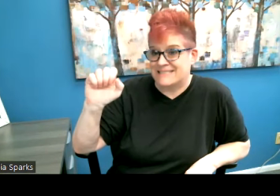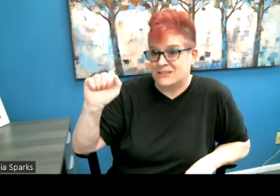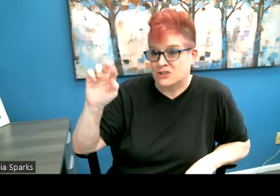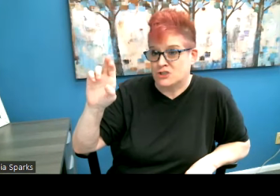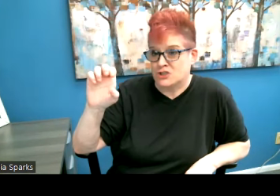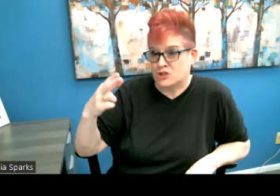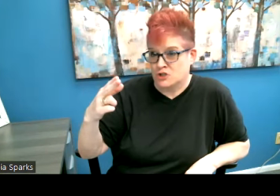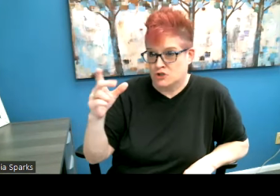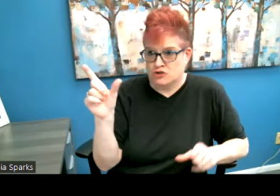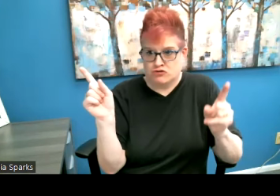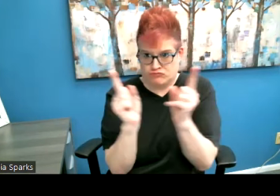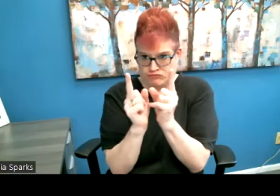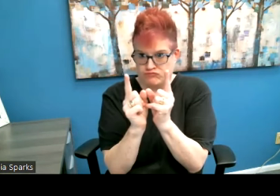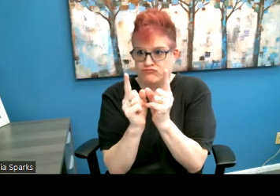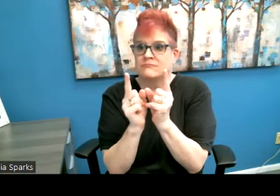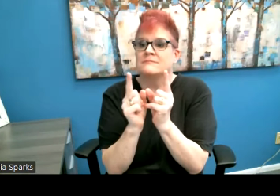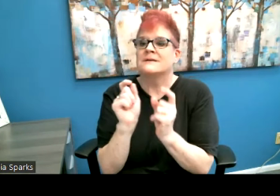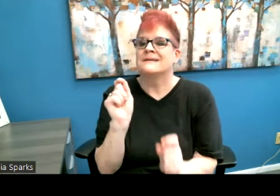one word,